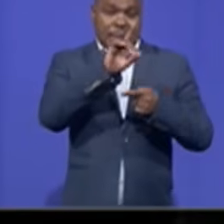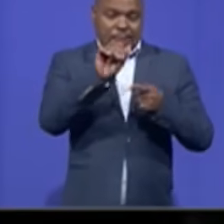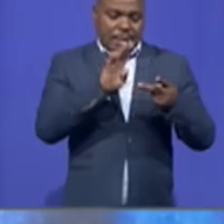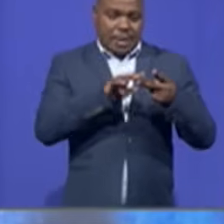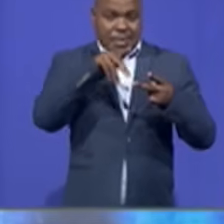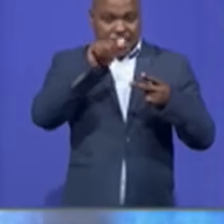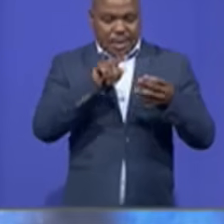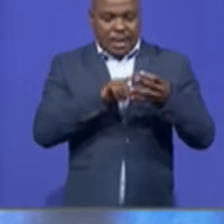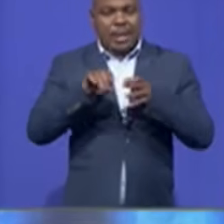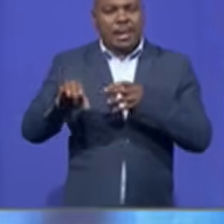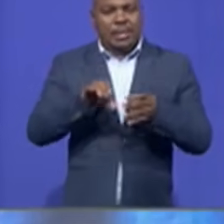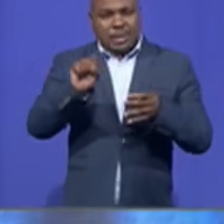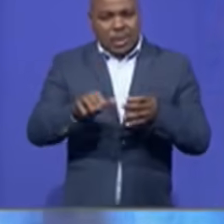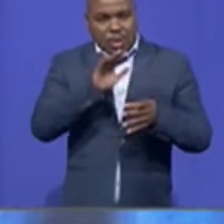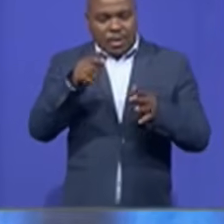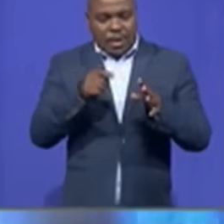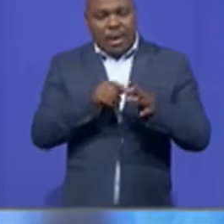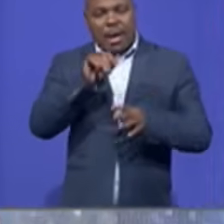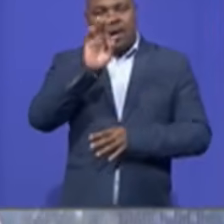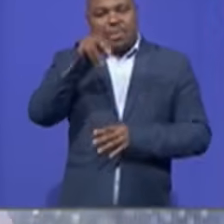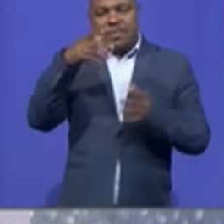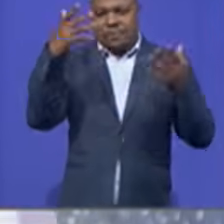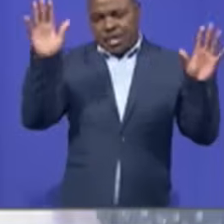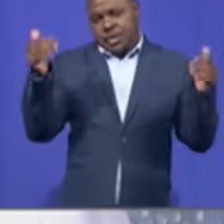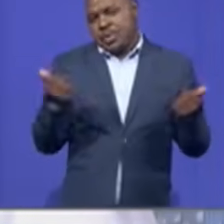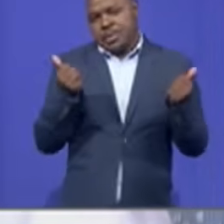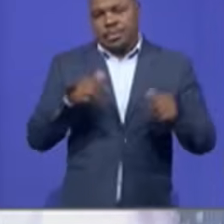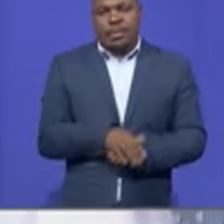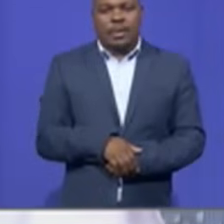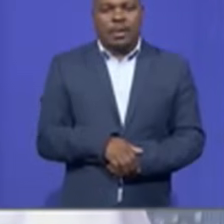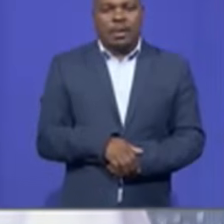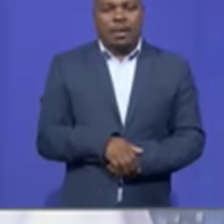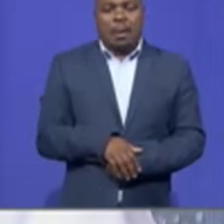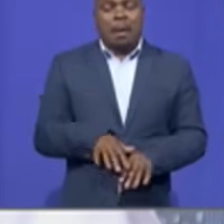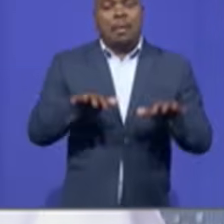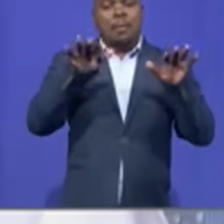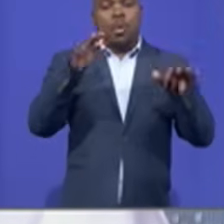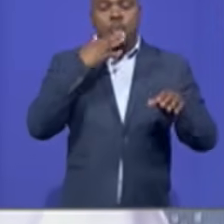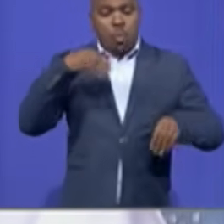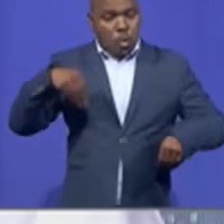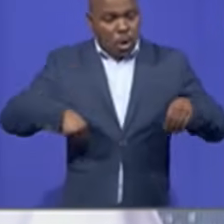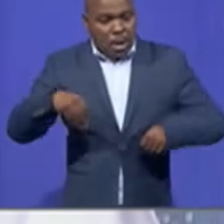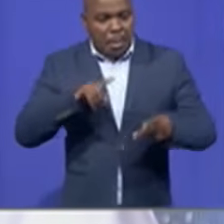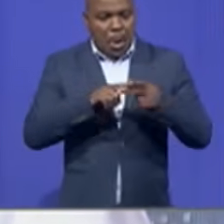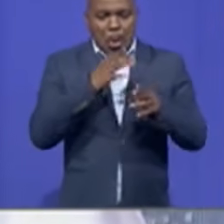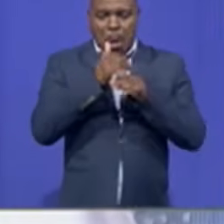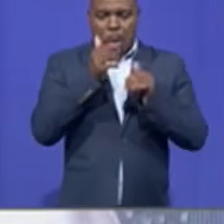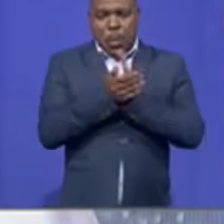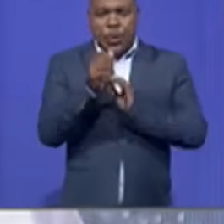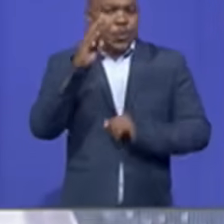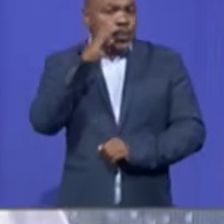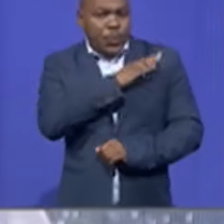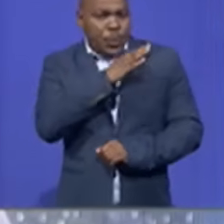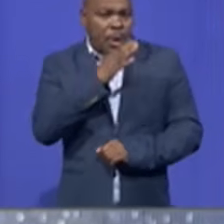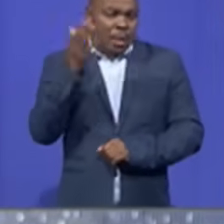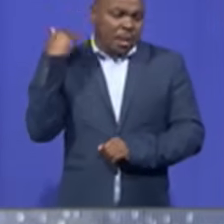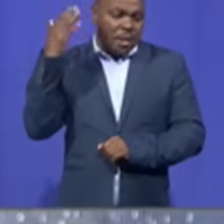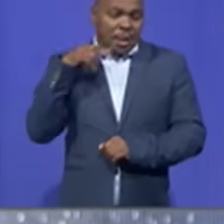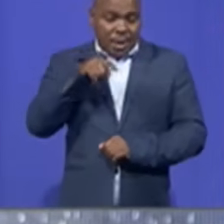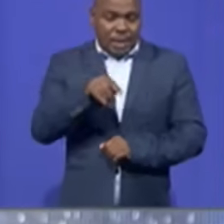PA, Action SA le IFP. The corrupt people, the incompetent people who have run this city